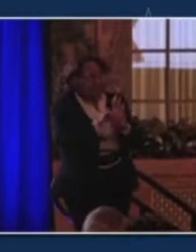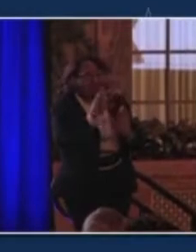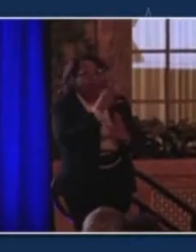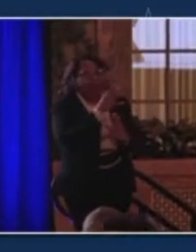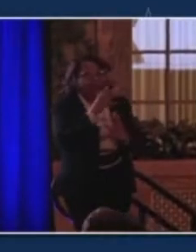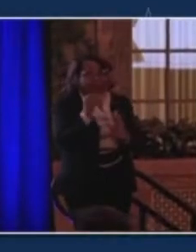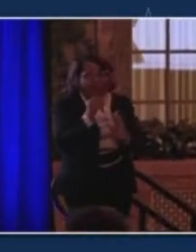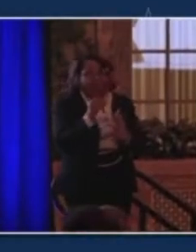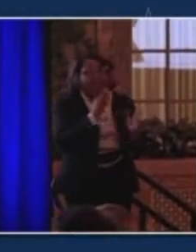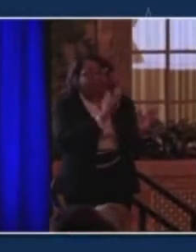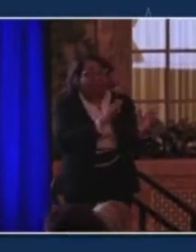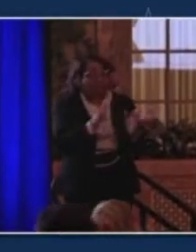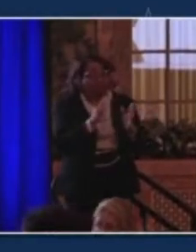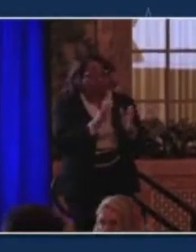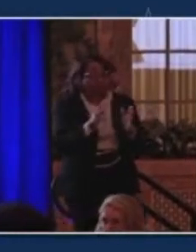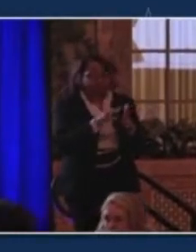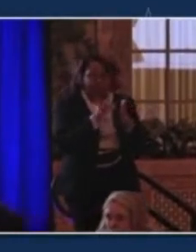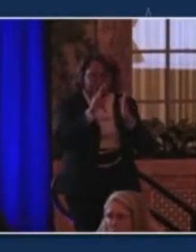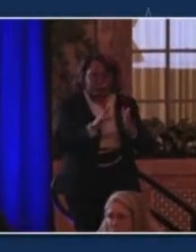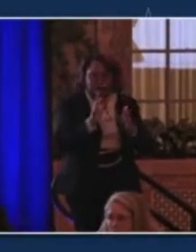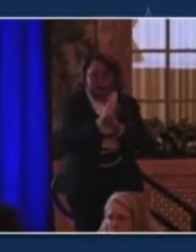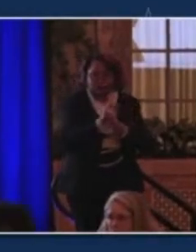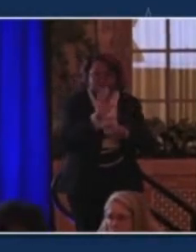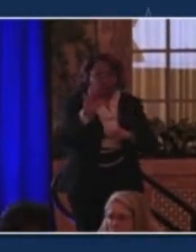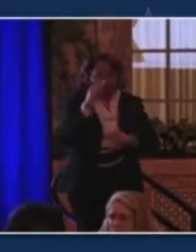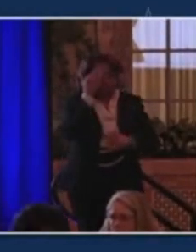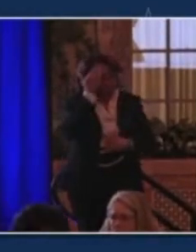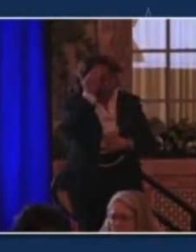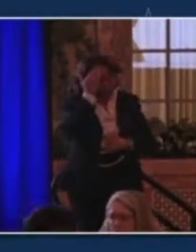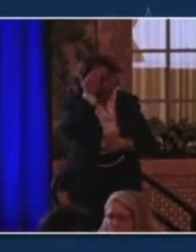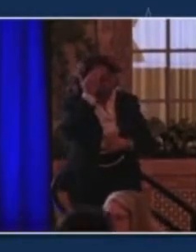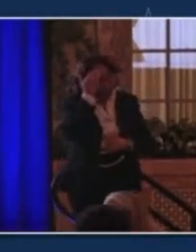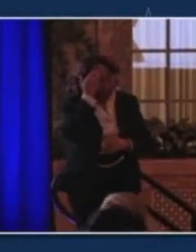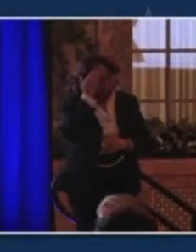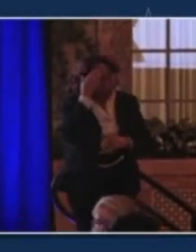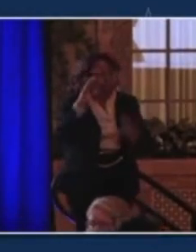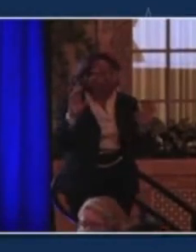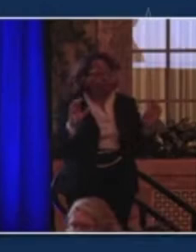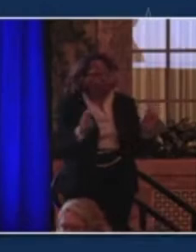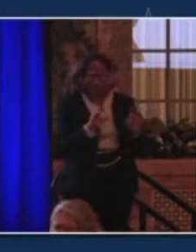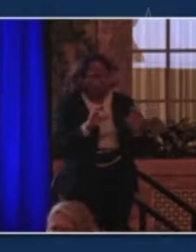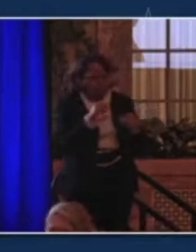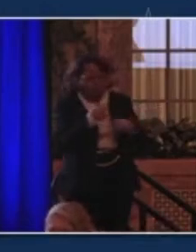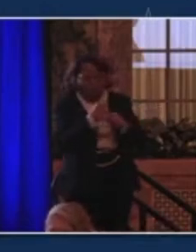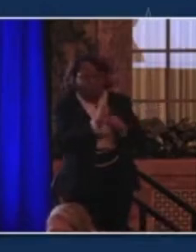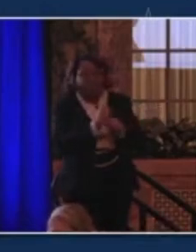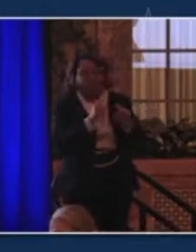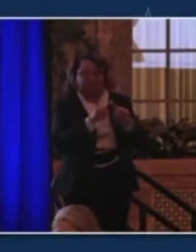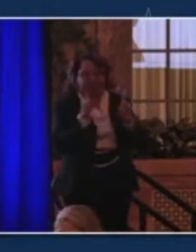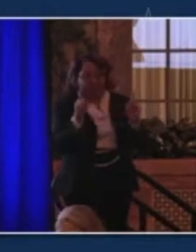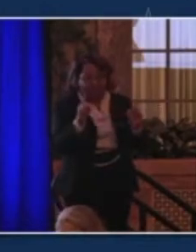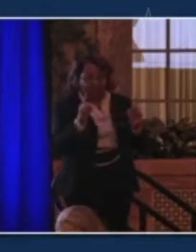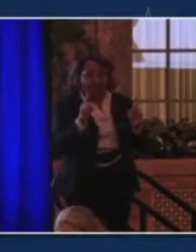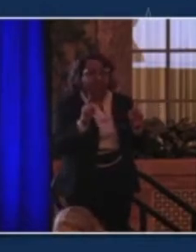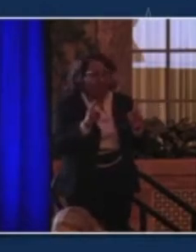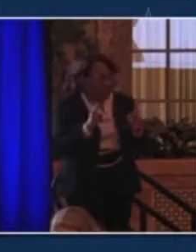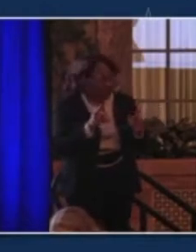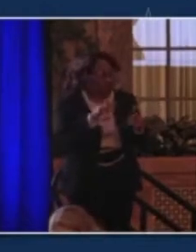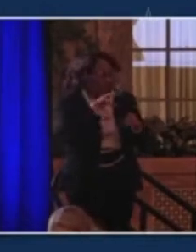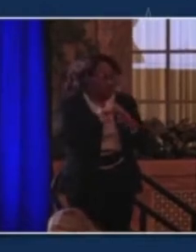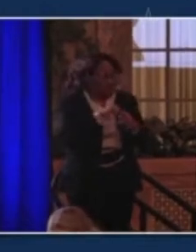prepare students to use their knowledge and passion to make a difference in the lives of